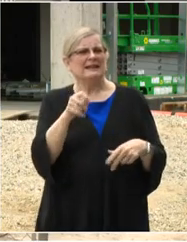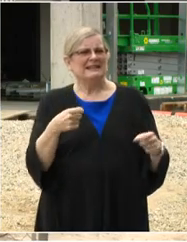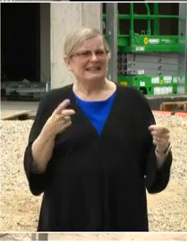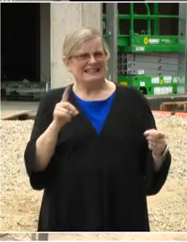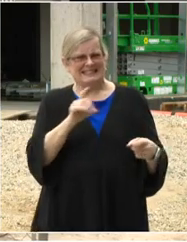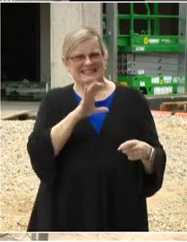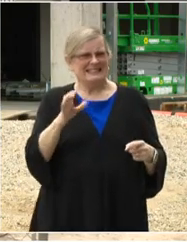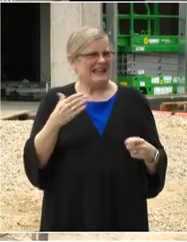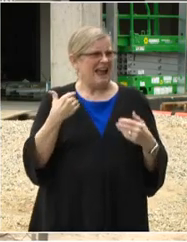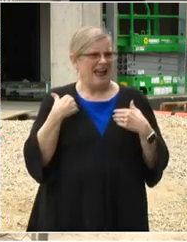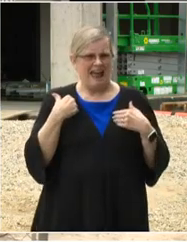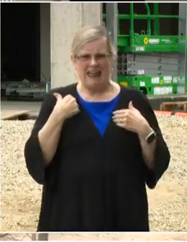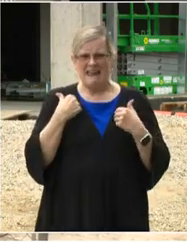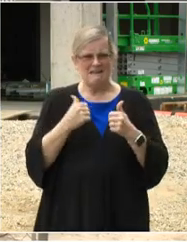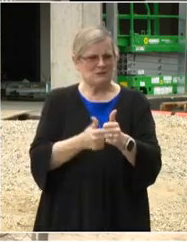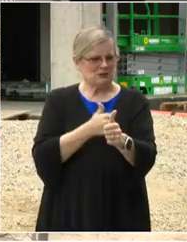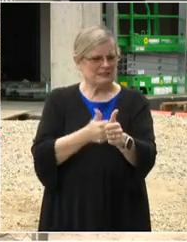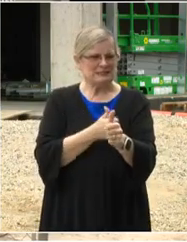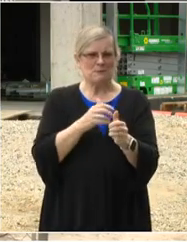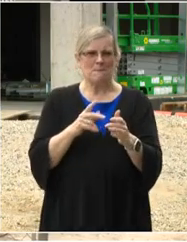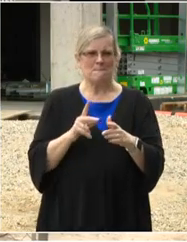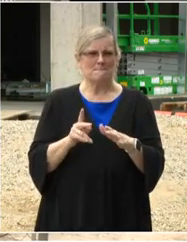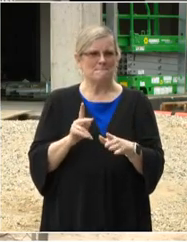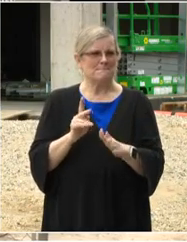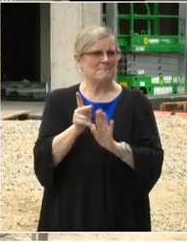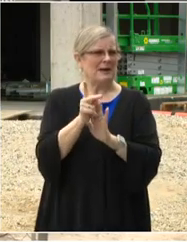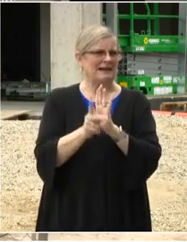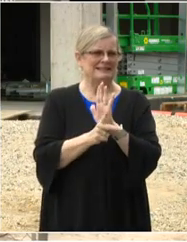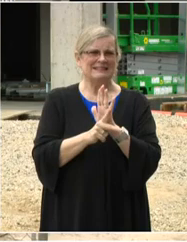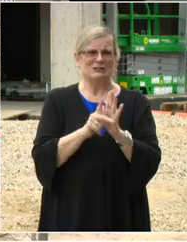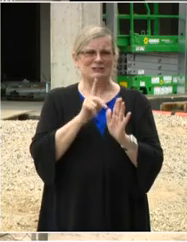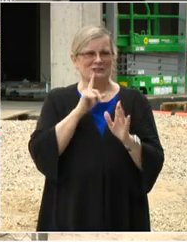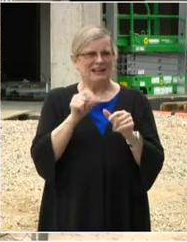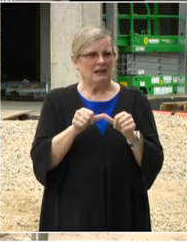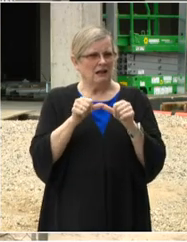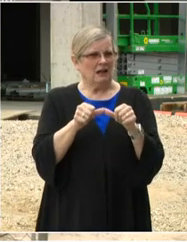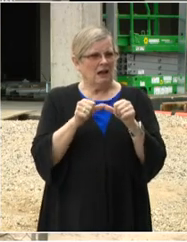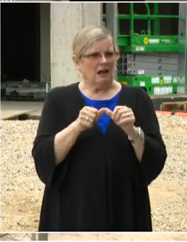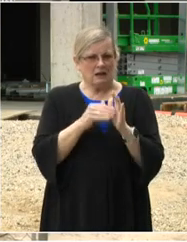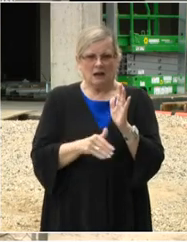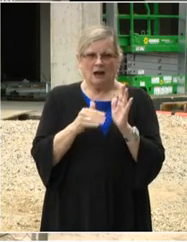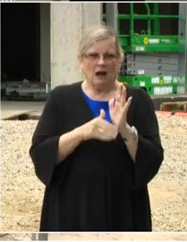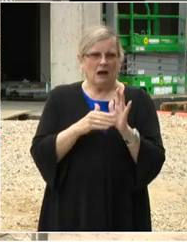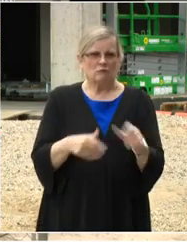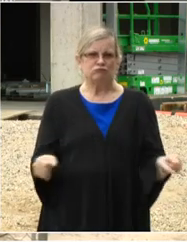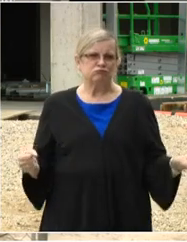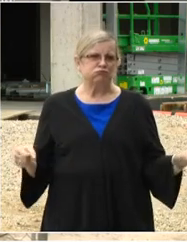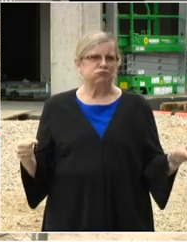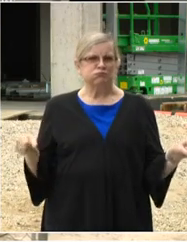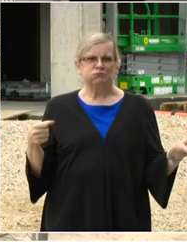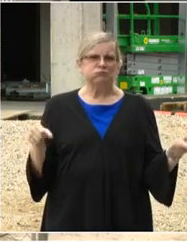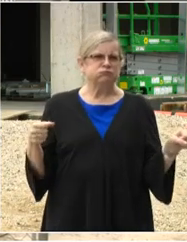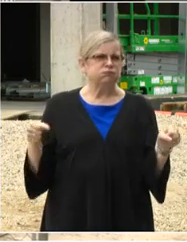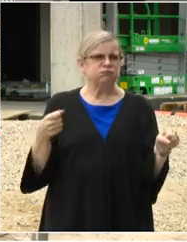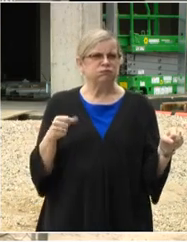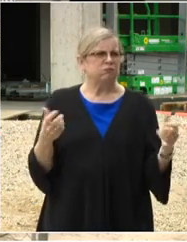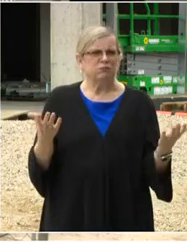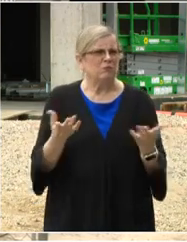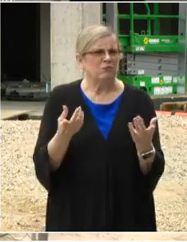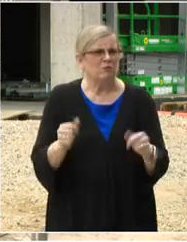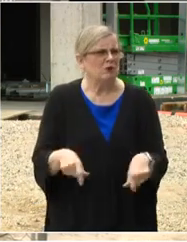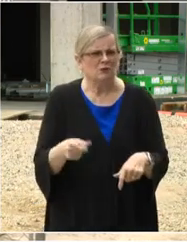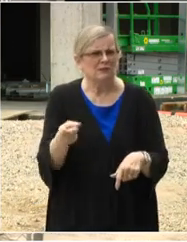police department, and this is an ongoing issue that neighborhoods in the district have been dealing with over and over again, what can the city